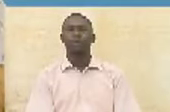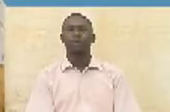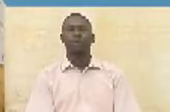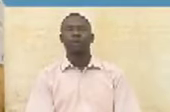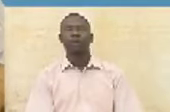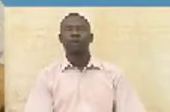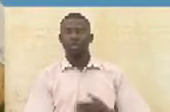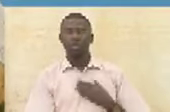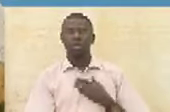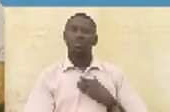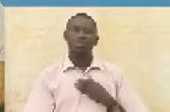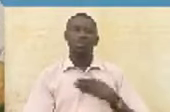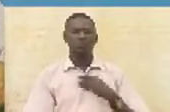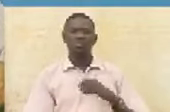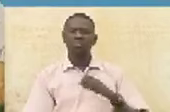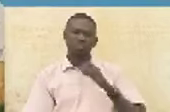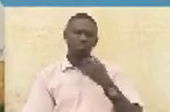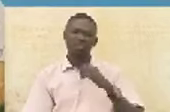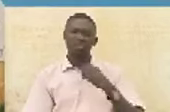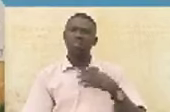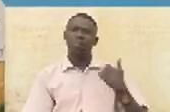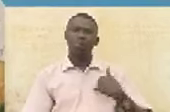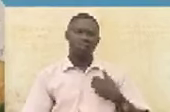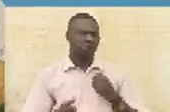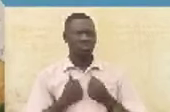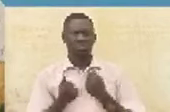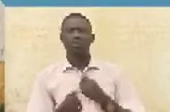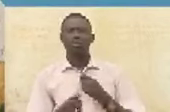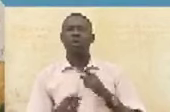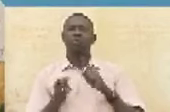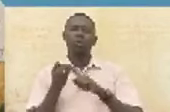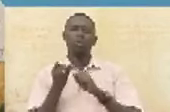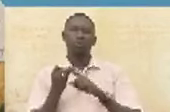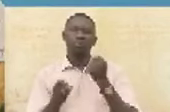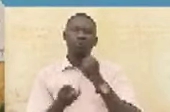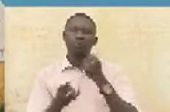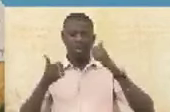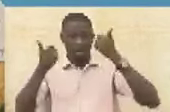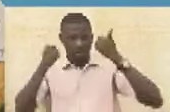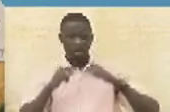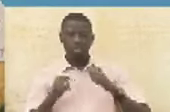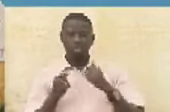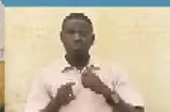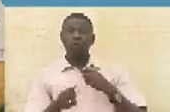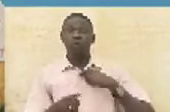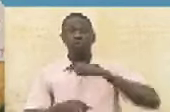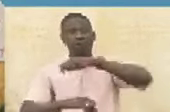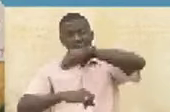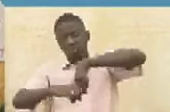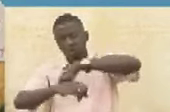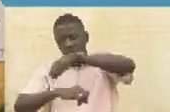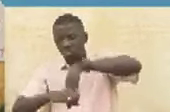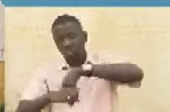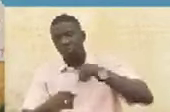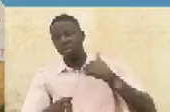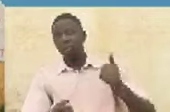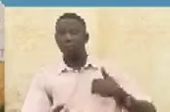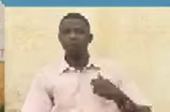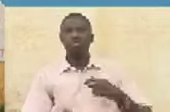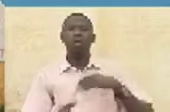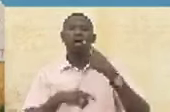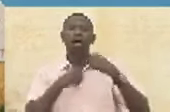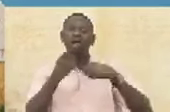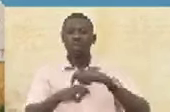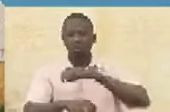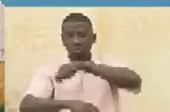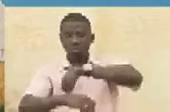Well, it brought hardship on us, because when these things happen, we have to cook for the people. But after cooking